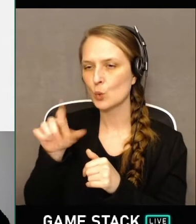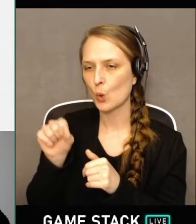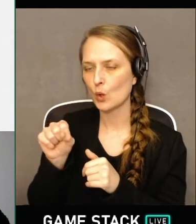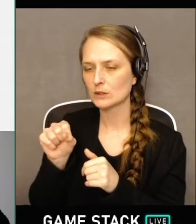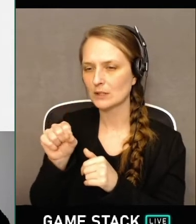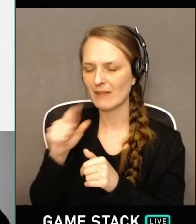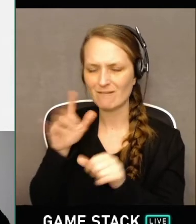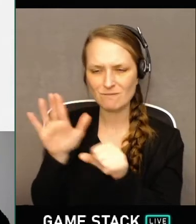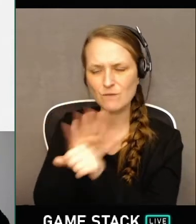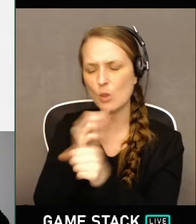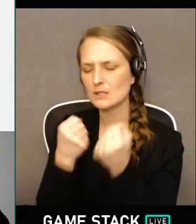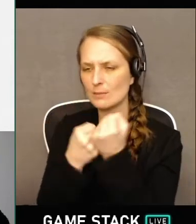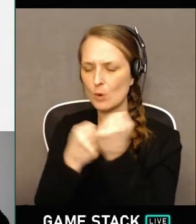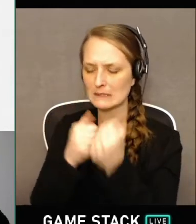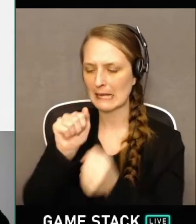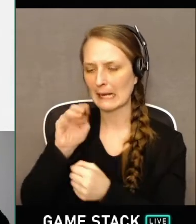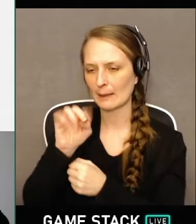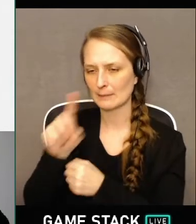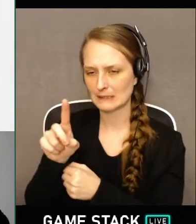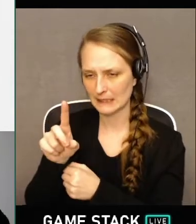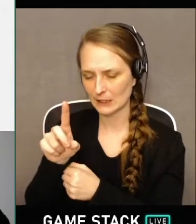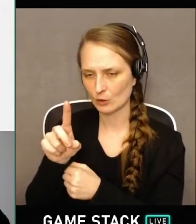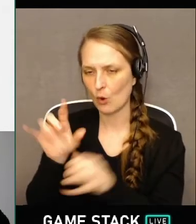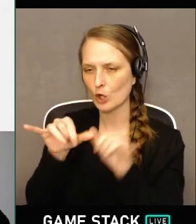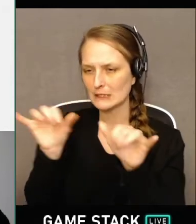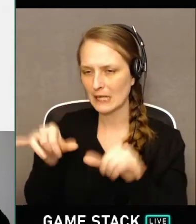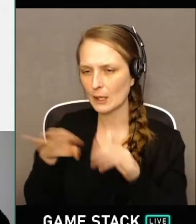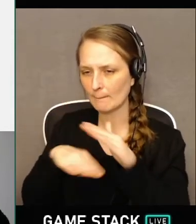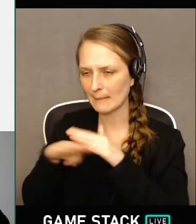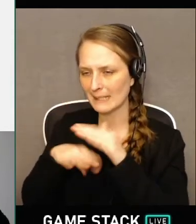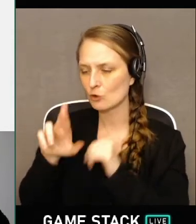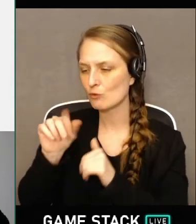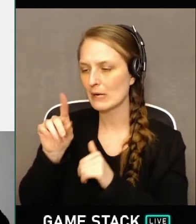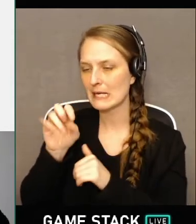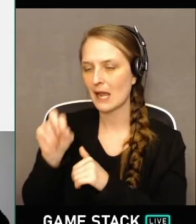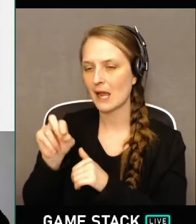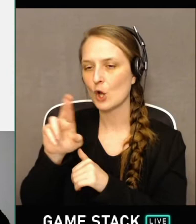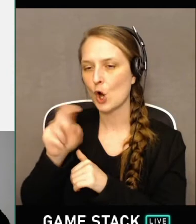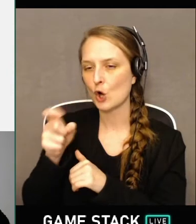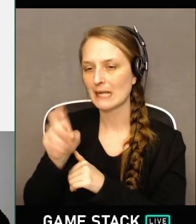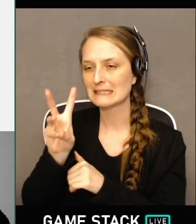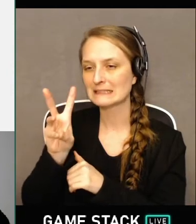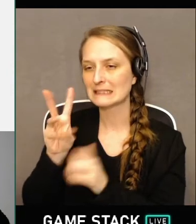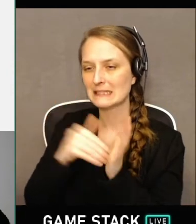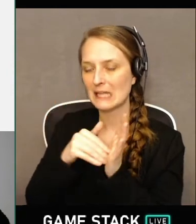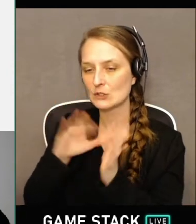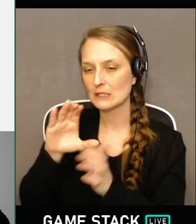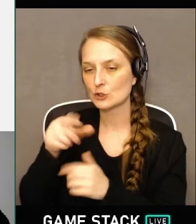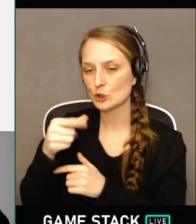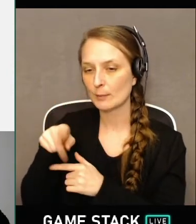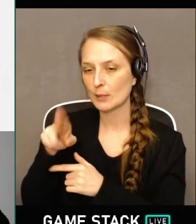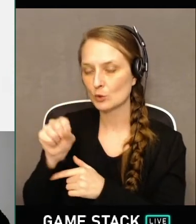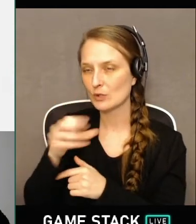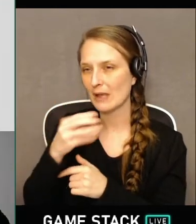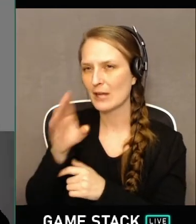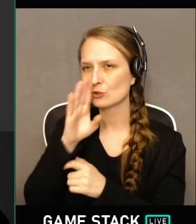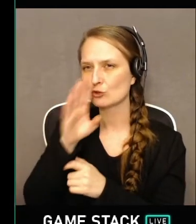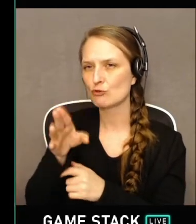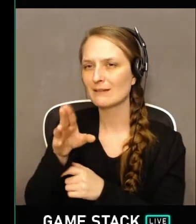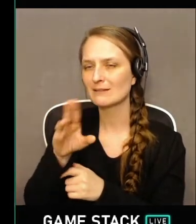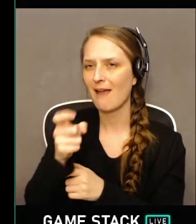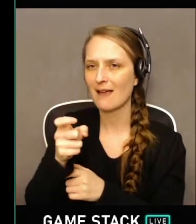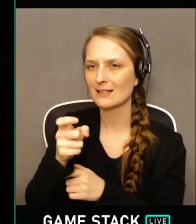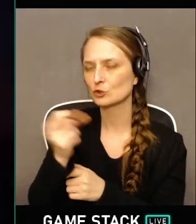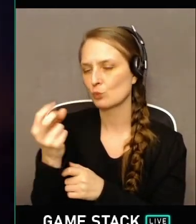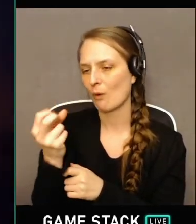supports AMD RDNA2 architecture-based Radeon RX 6000 series GPUs and DirectX 12 Ultimate features.